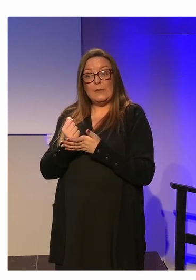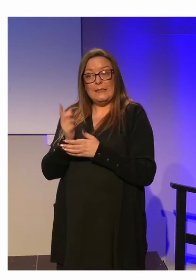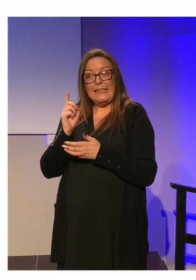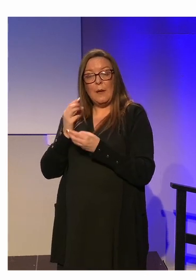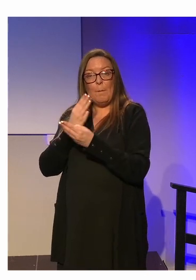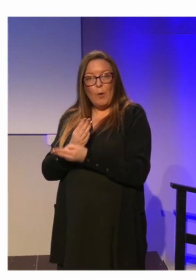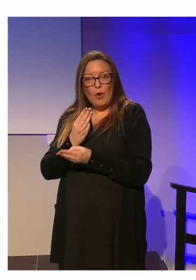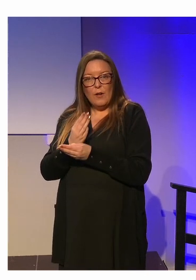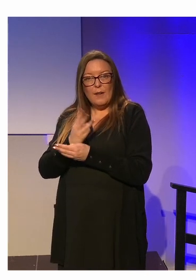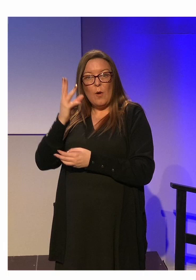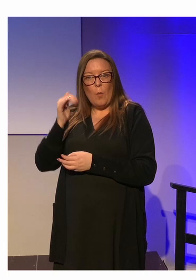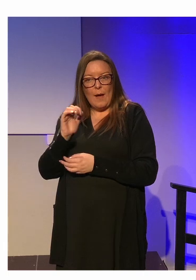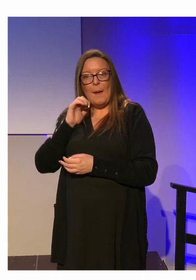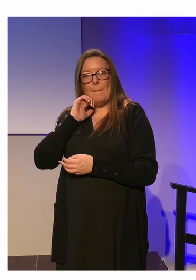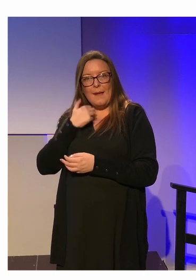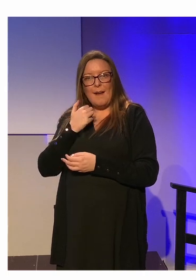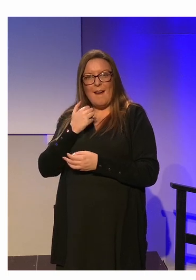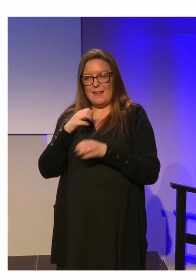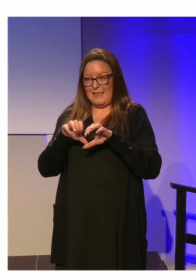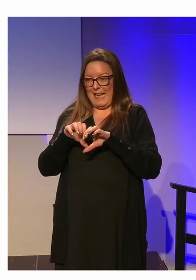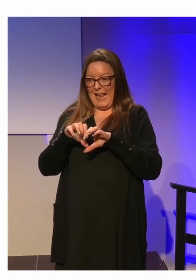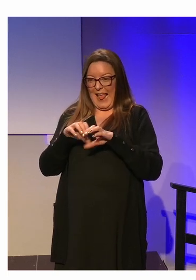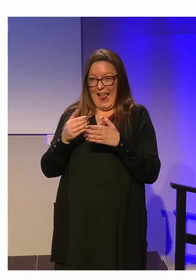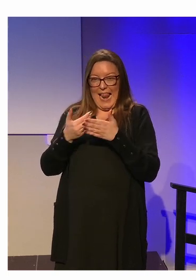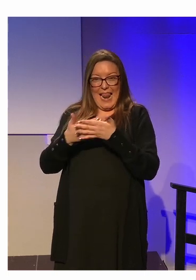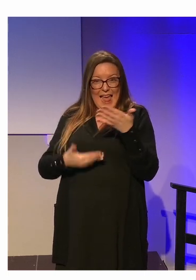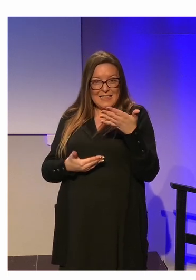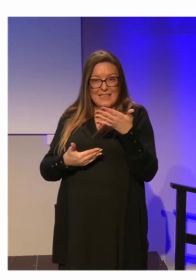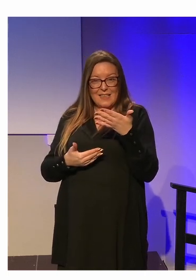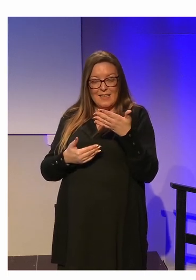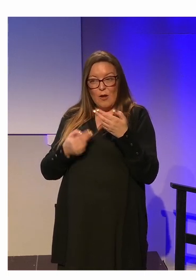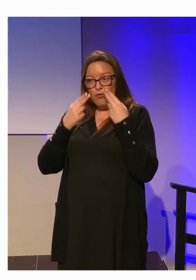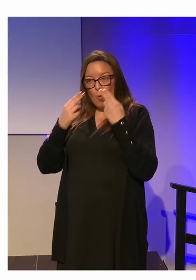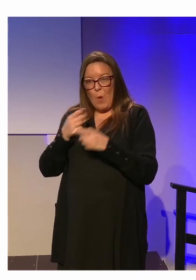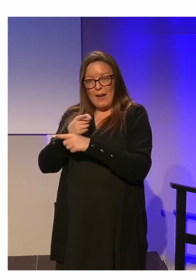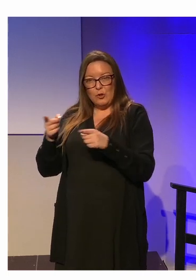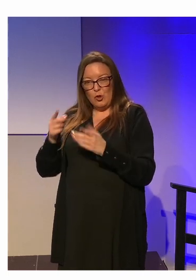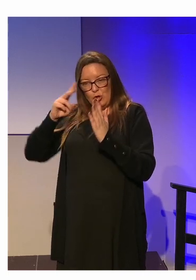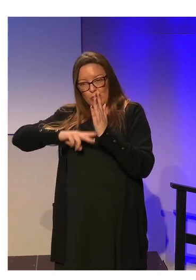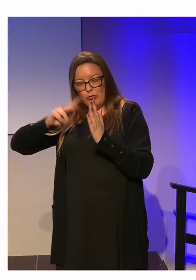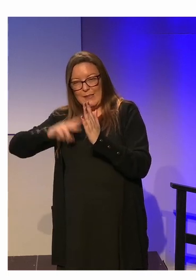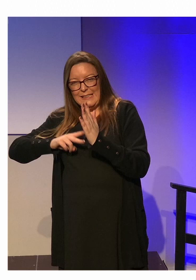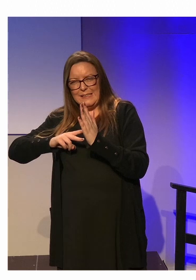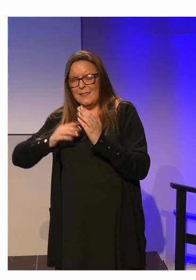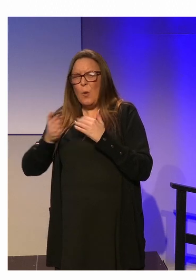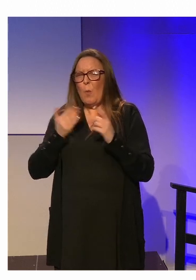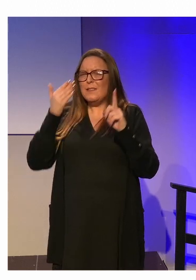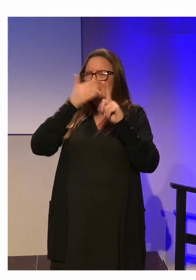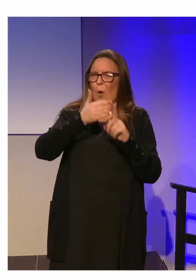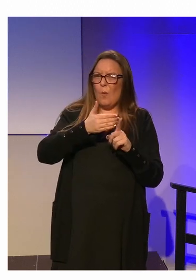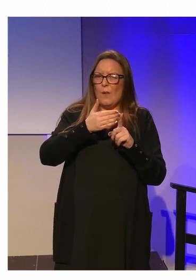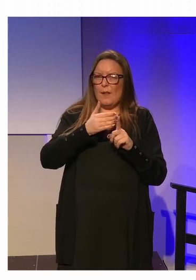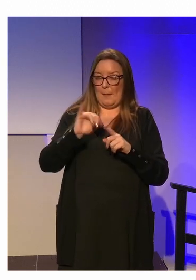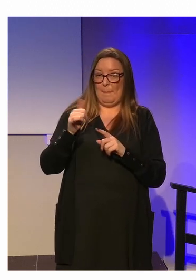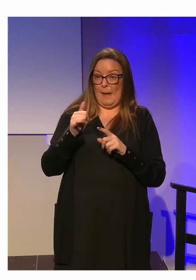the lesson required her to read in order to learn. What's the goal? Is the goal in that lesson, it may